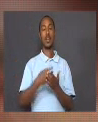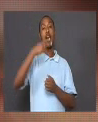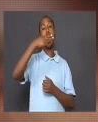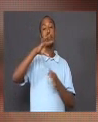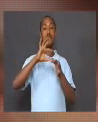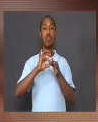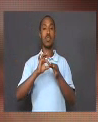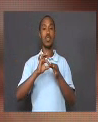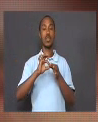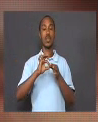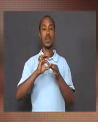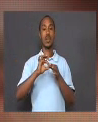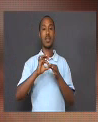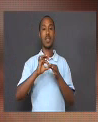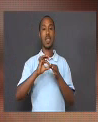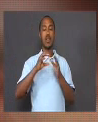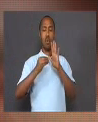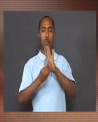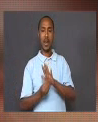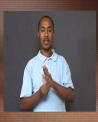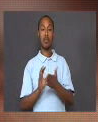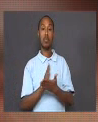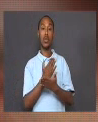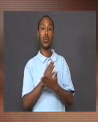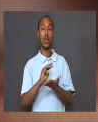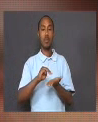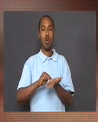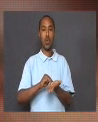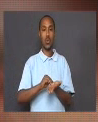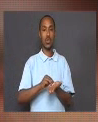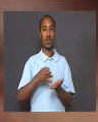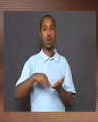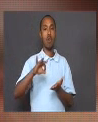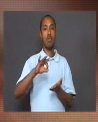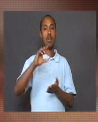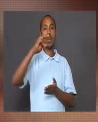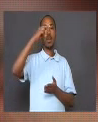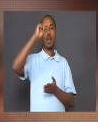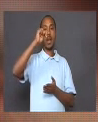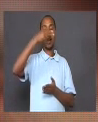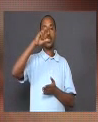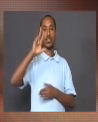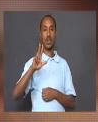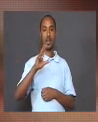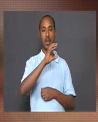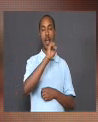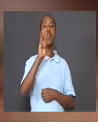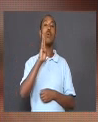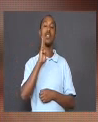Hydrogen bonds would be the dominant between the molecules of ammonia and